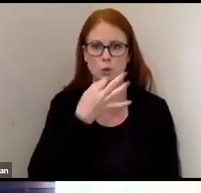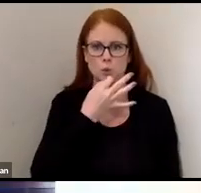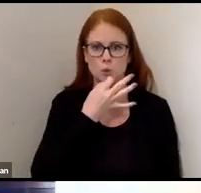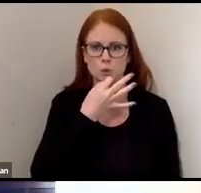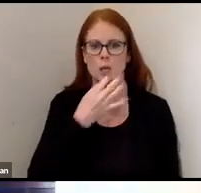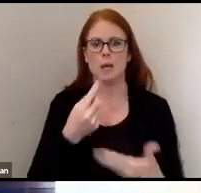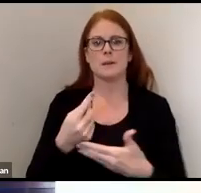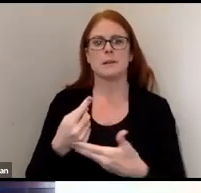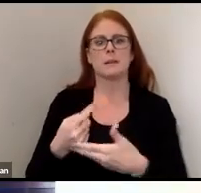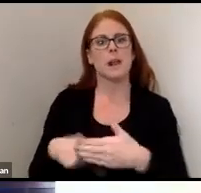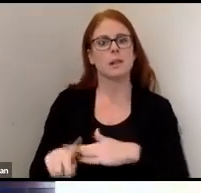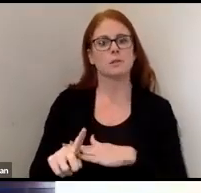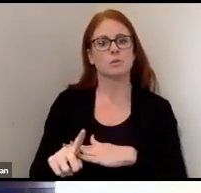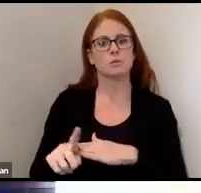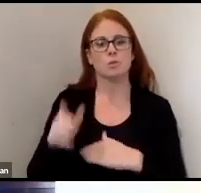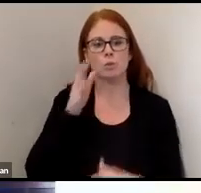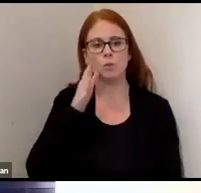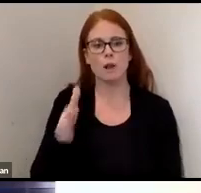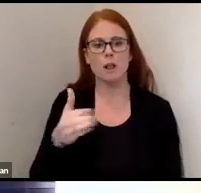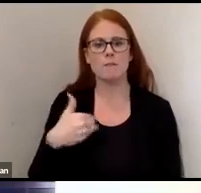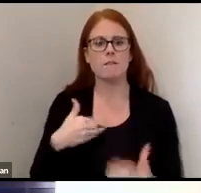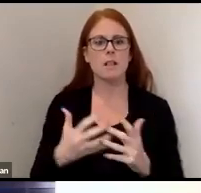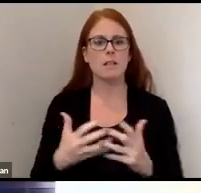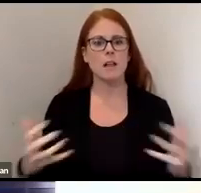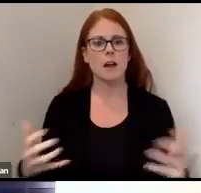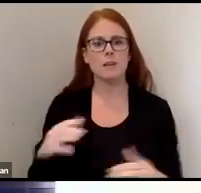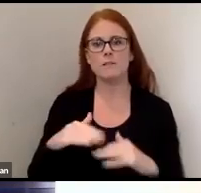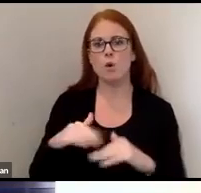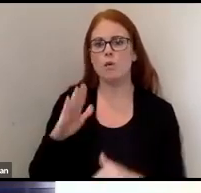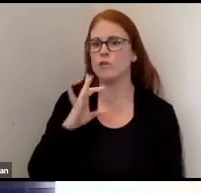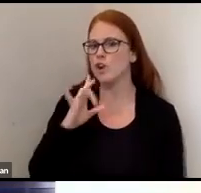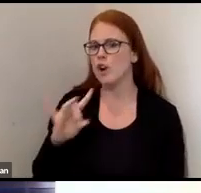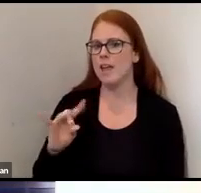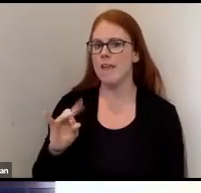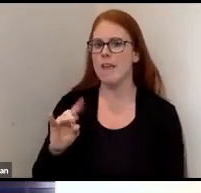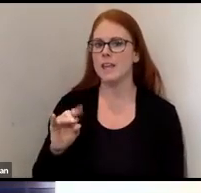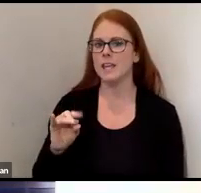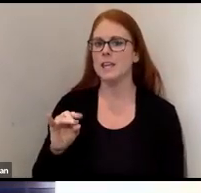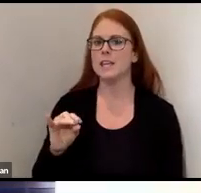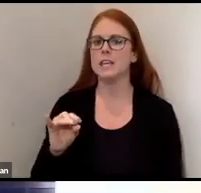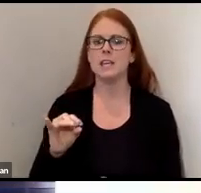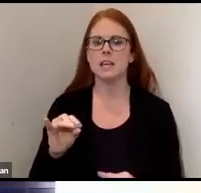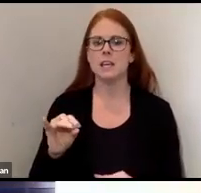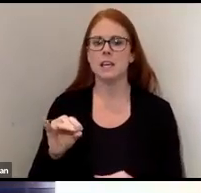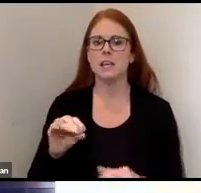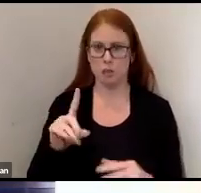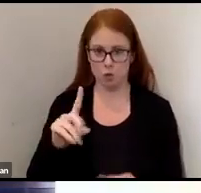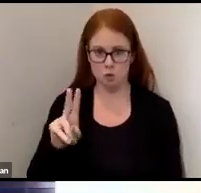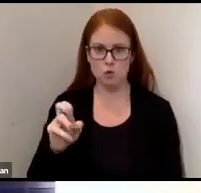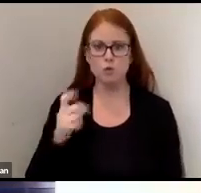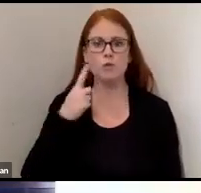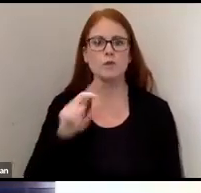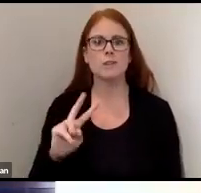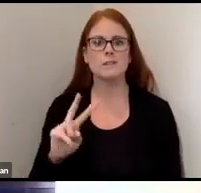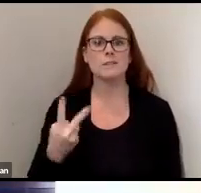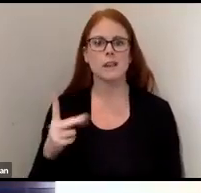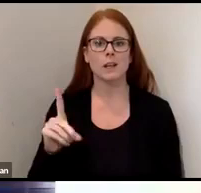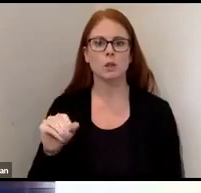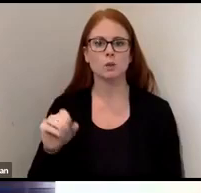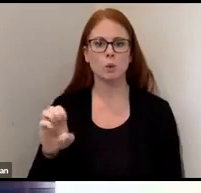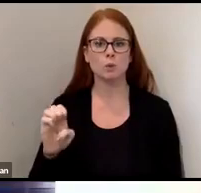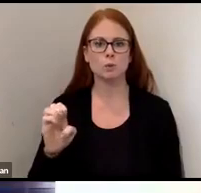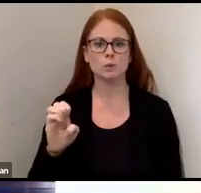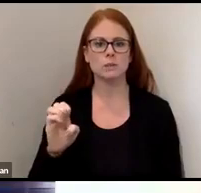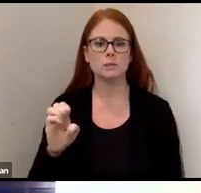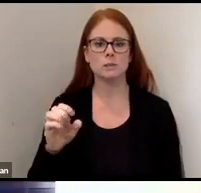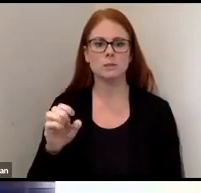Next week, it will be a lot of 80 plus population that are due their second dose. And I will say that they